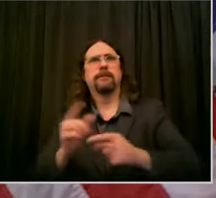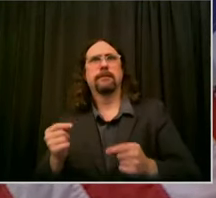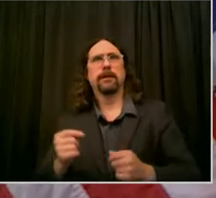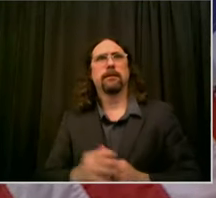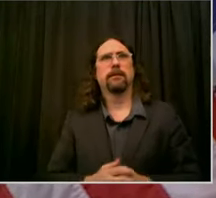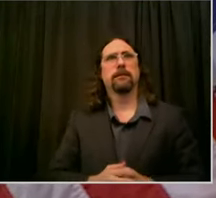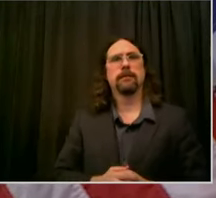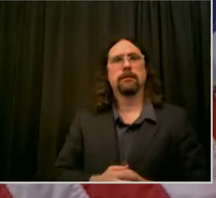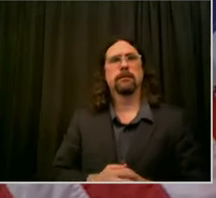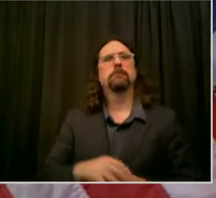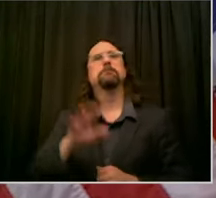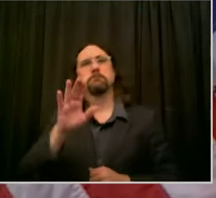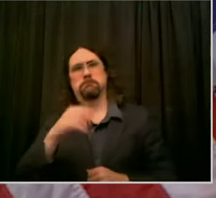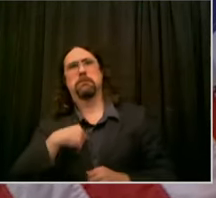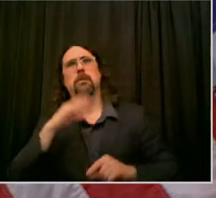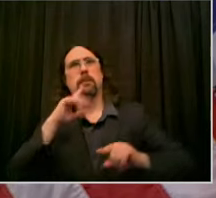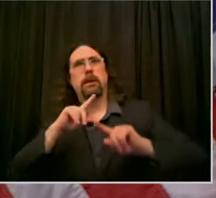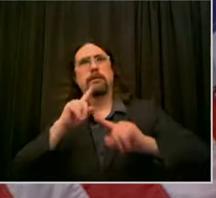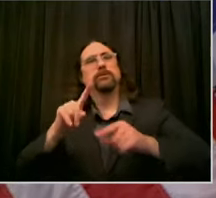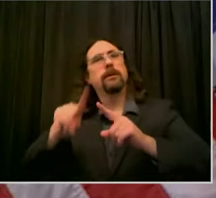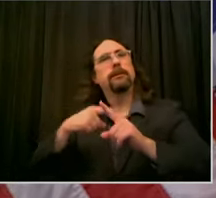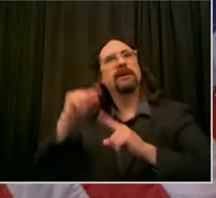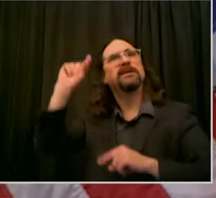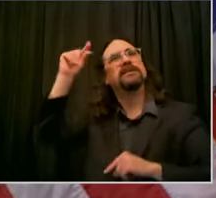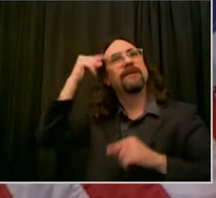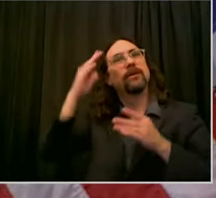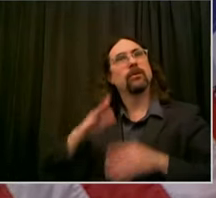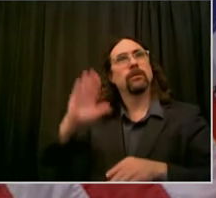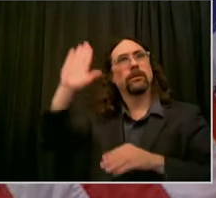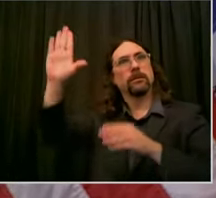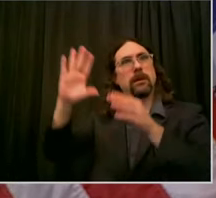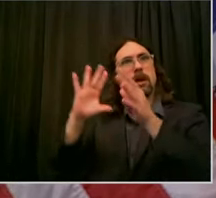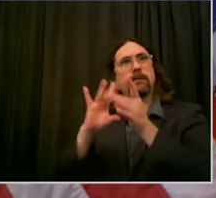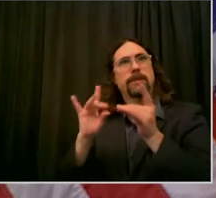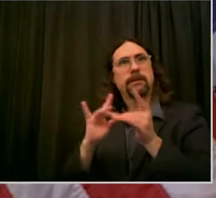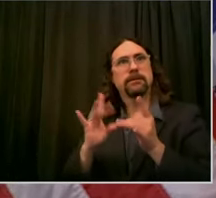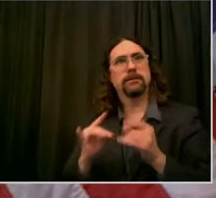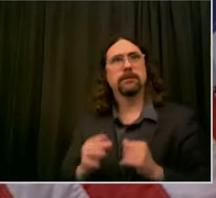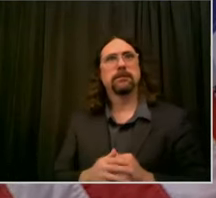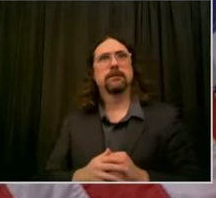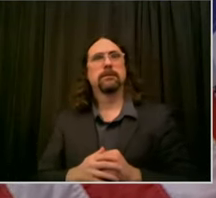all I'll have to say. I want us to move forward. I want all of us to move forward. We got a lot of work to do.